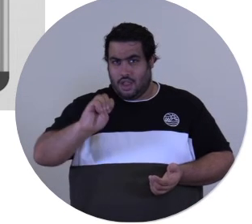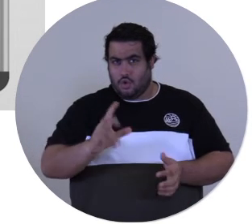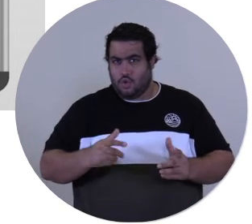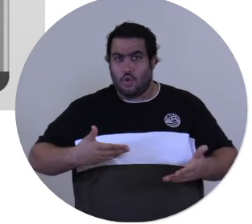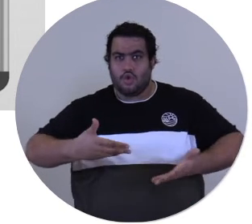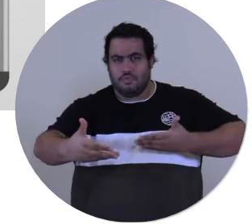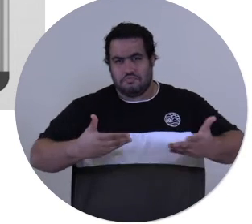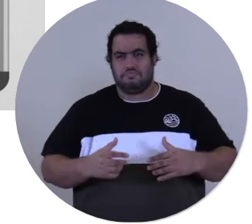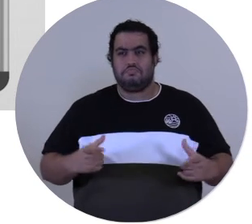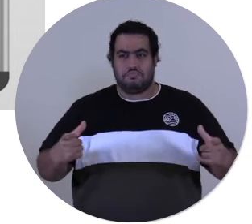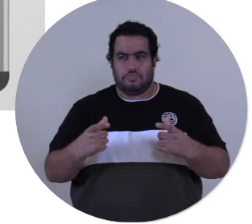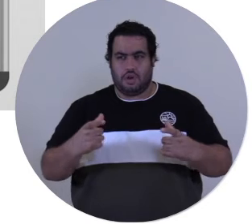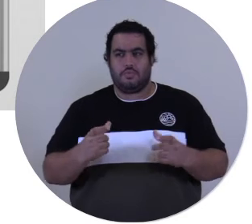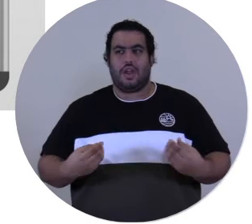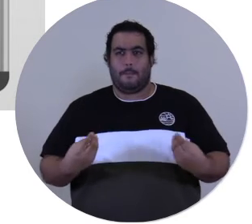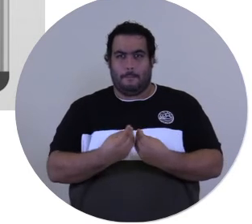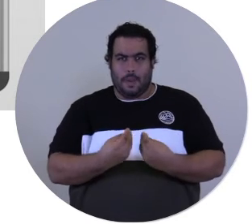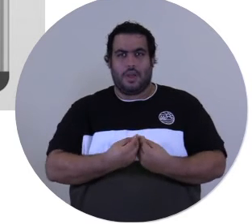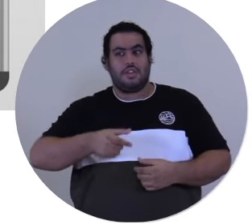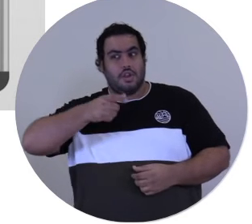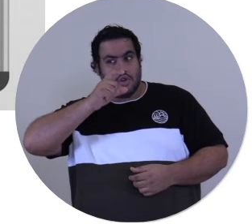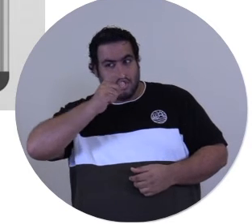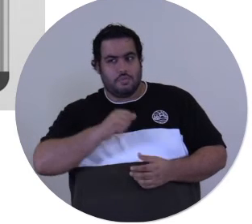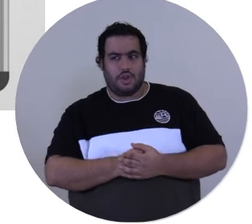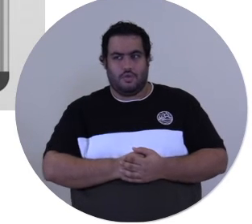food, drink coffee, and socialize.